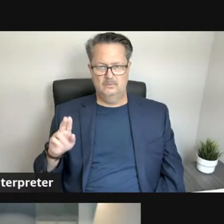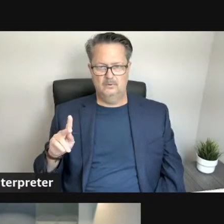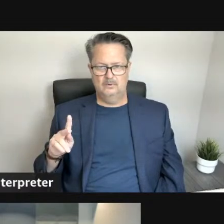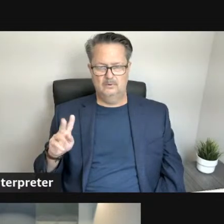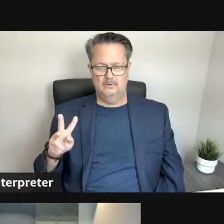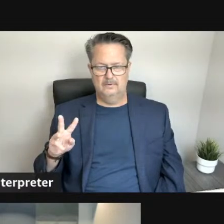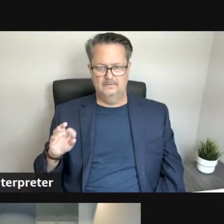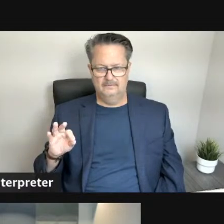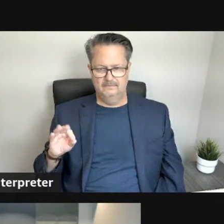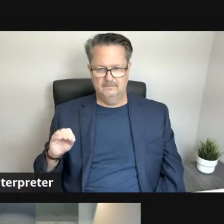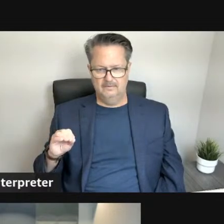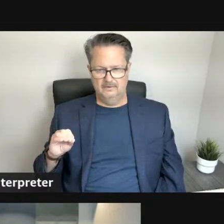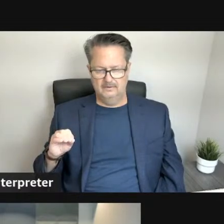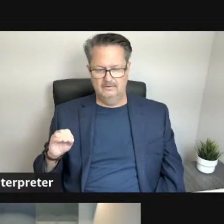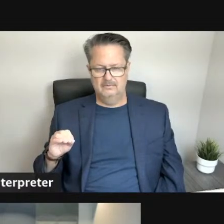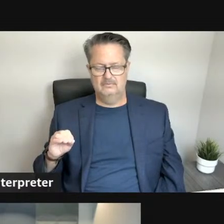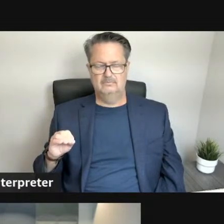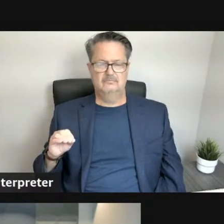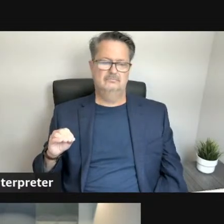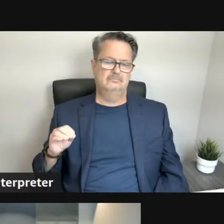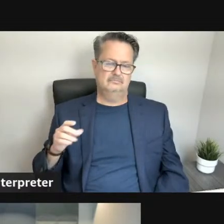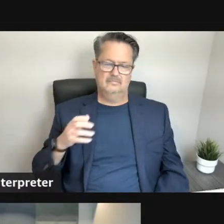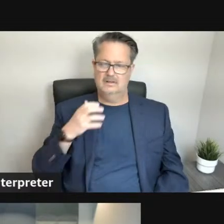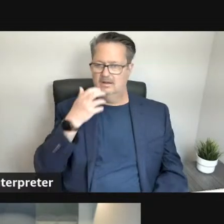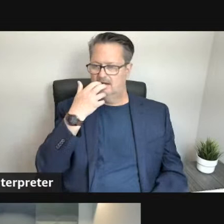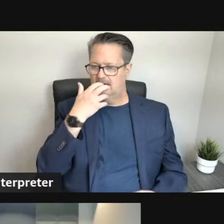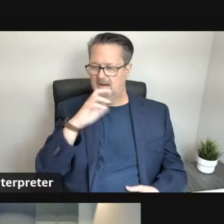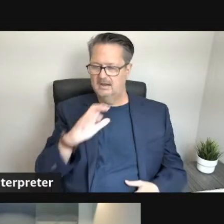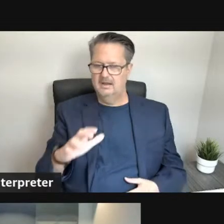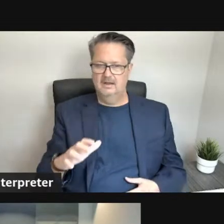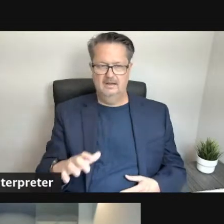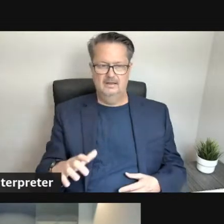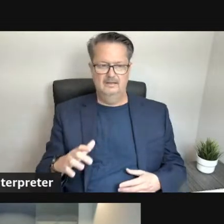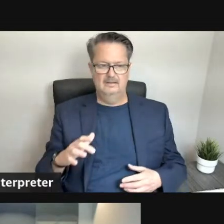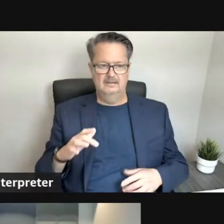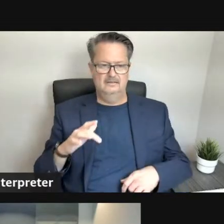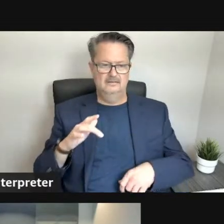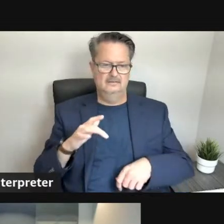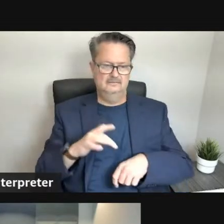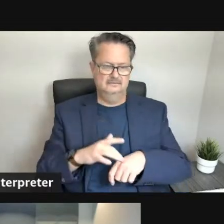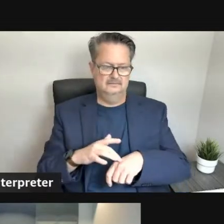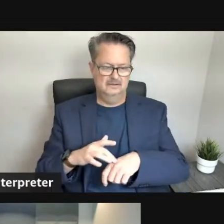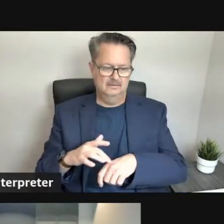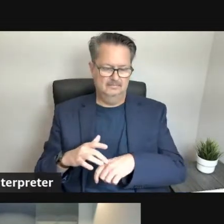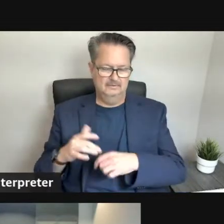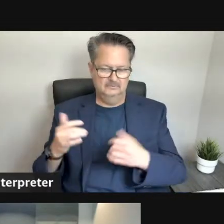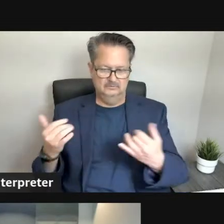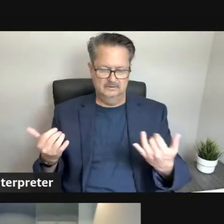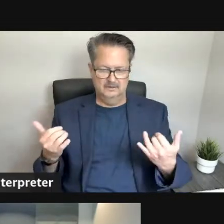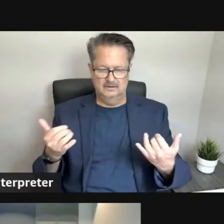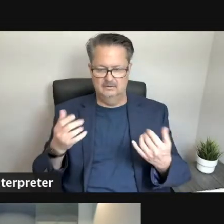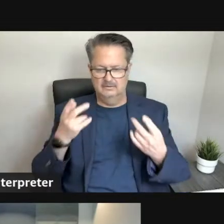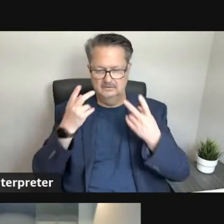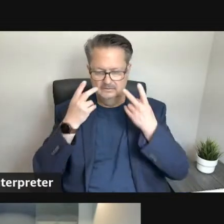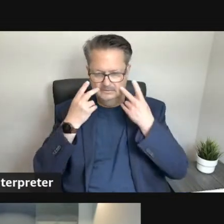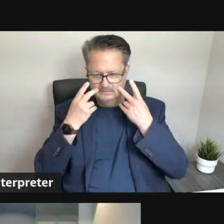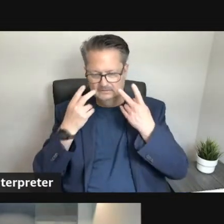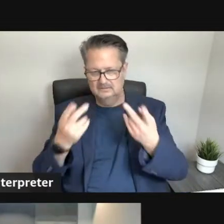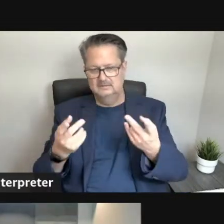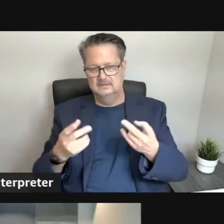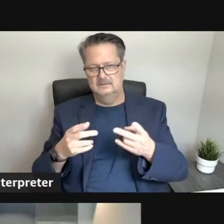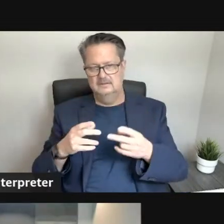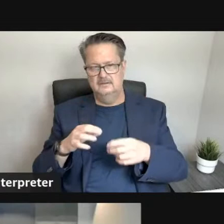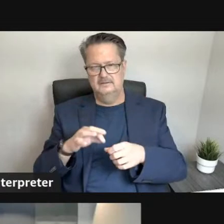data pipeline, very hot topics today. Everybody has data they want to work with, and we're going to find out how to do that in Amazon